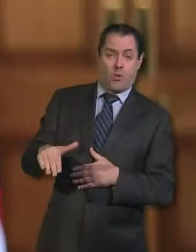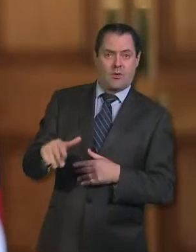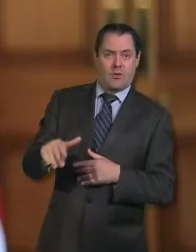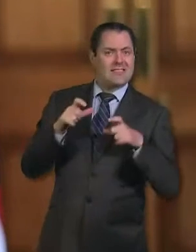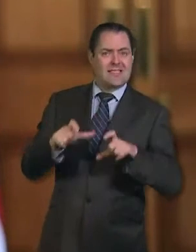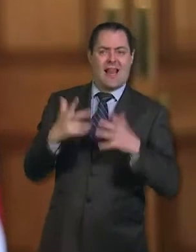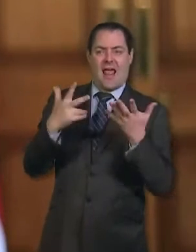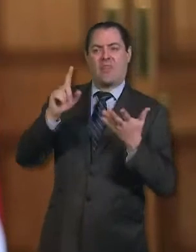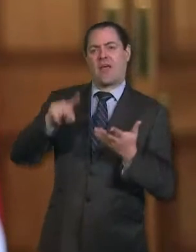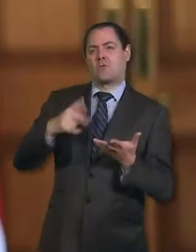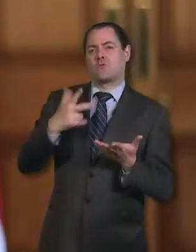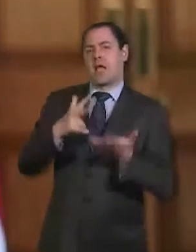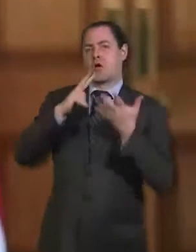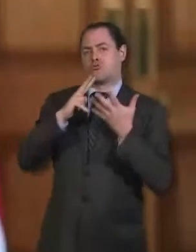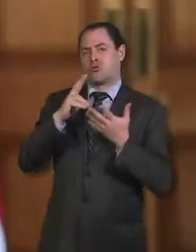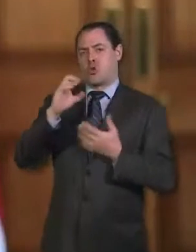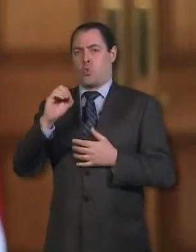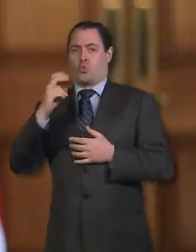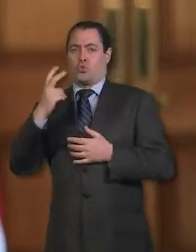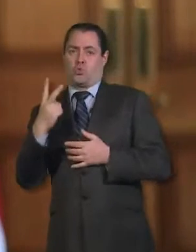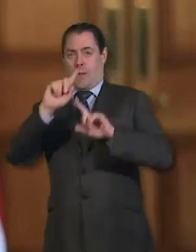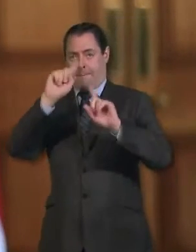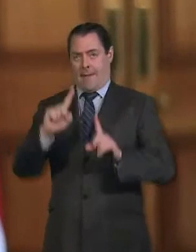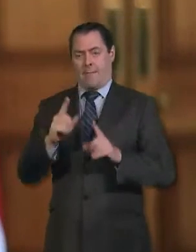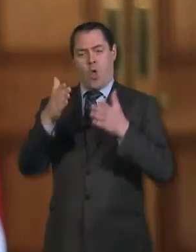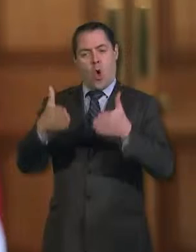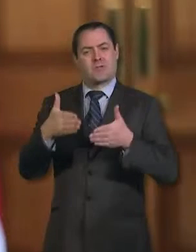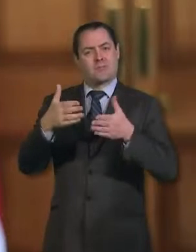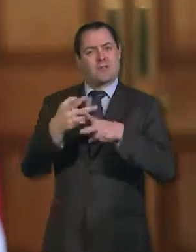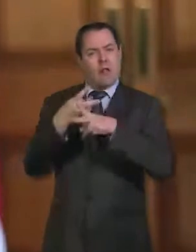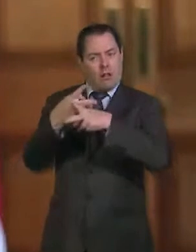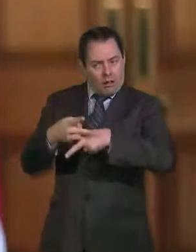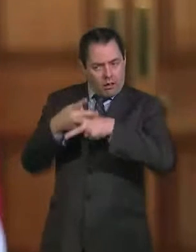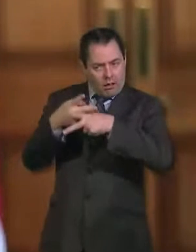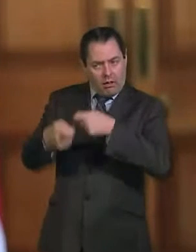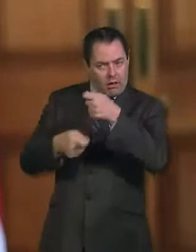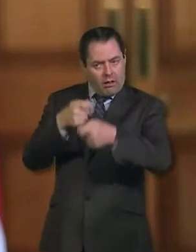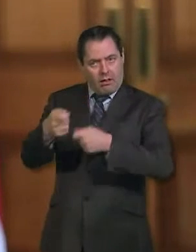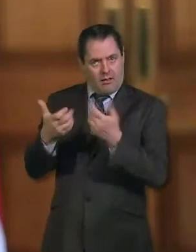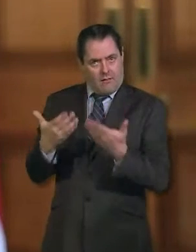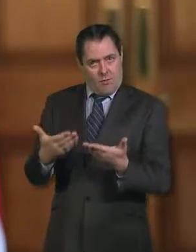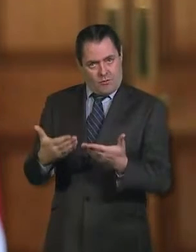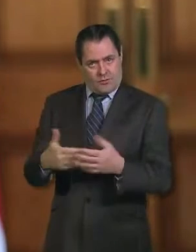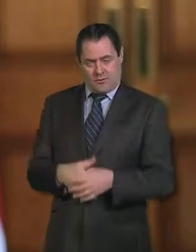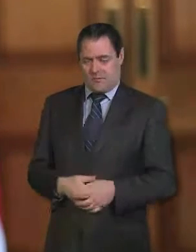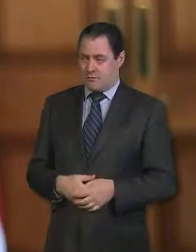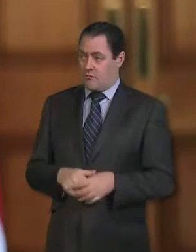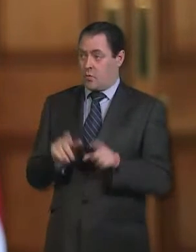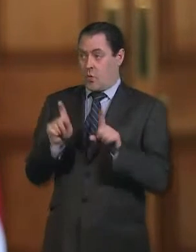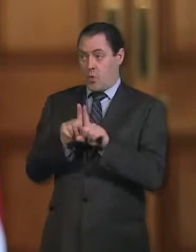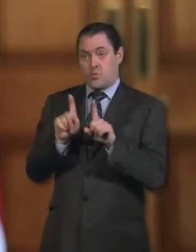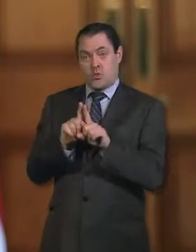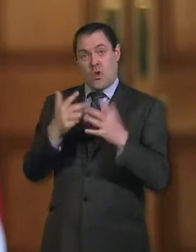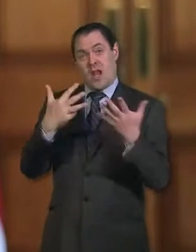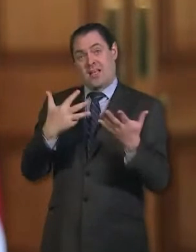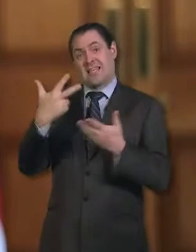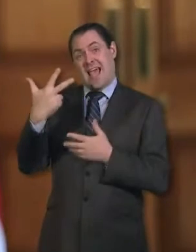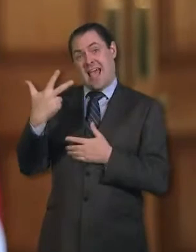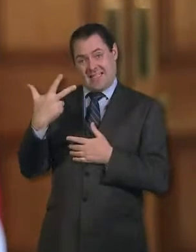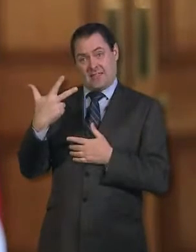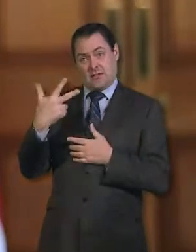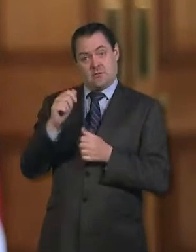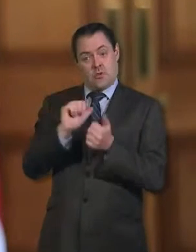8,802 people in hospital with coronavirus in the UK, and there are still 98 NHS colleagues in hospital